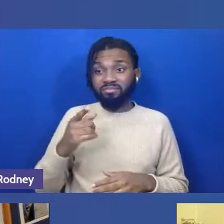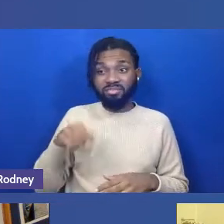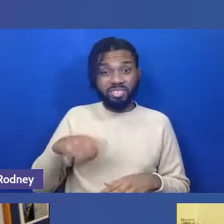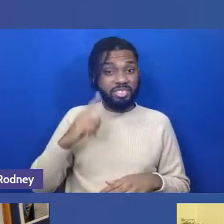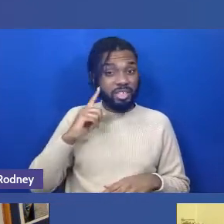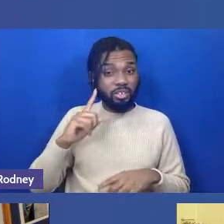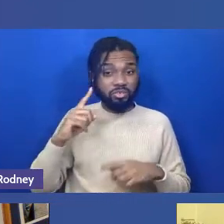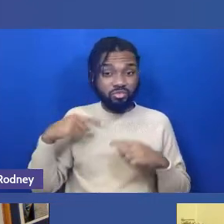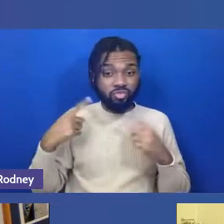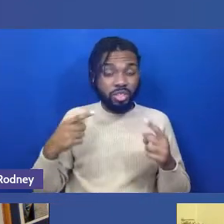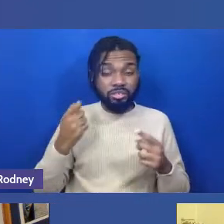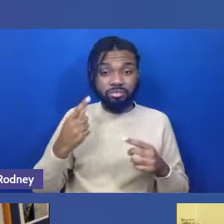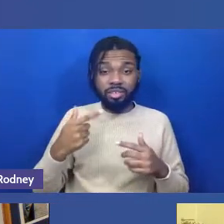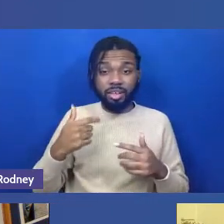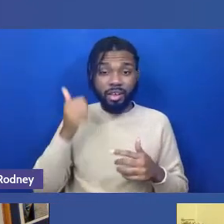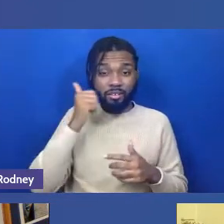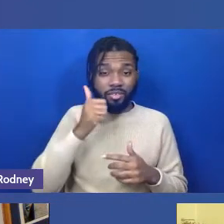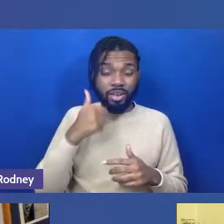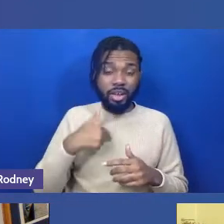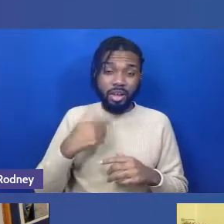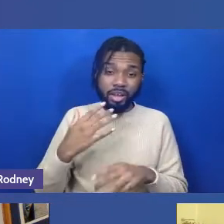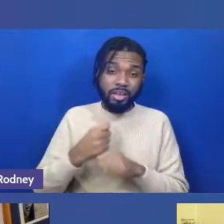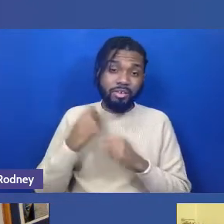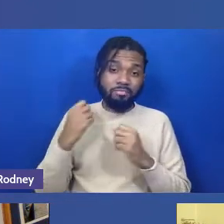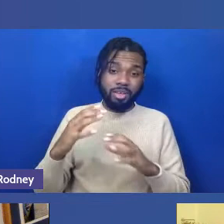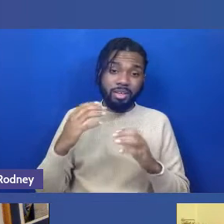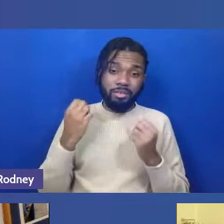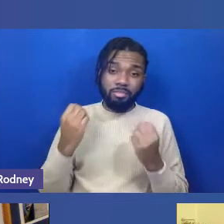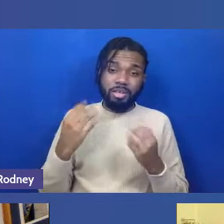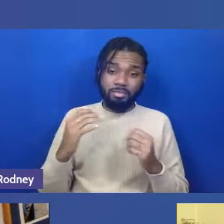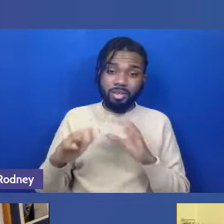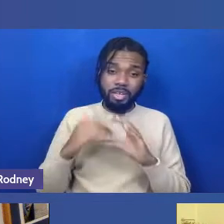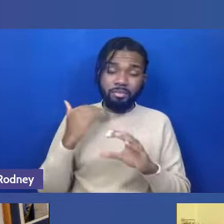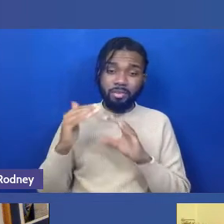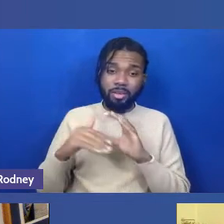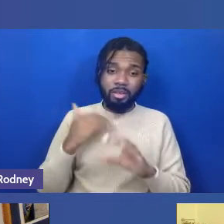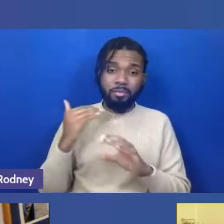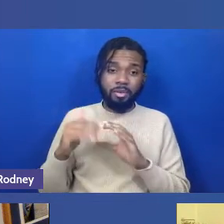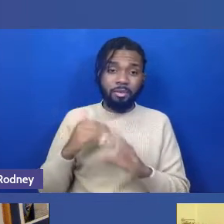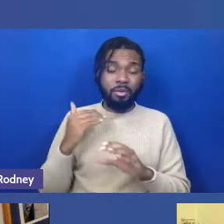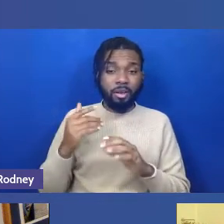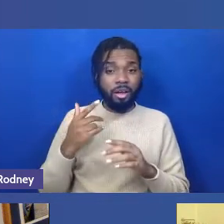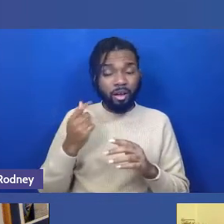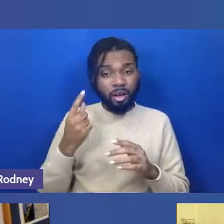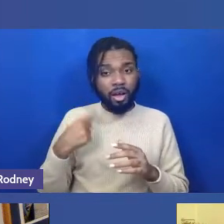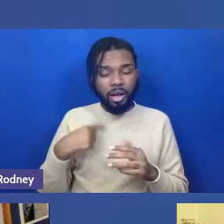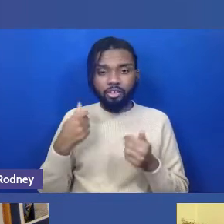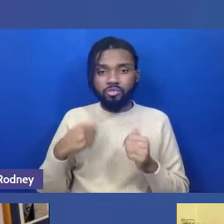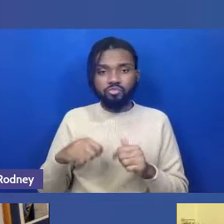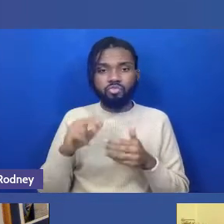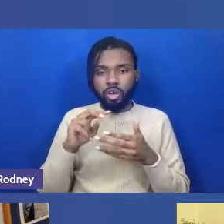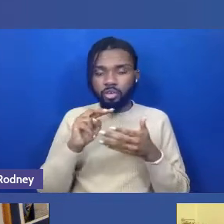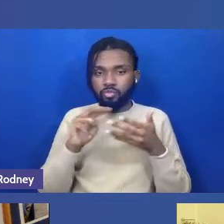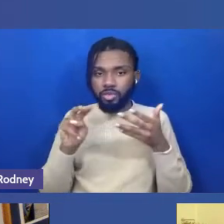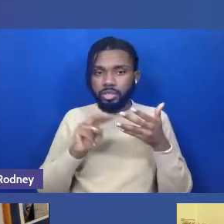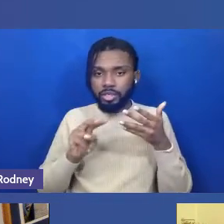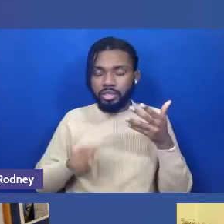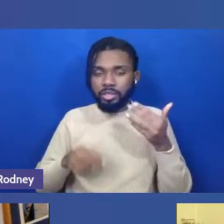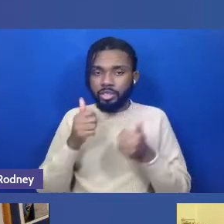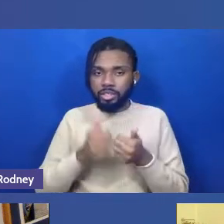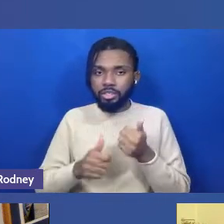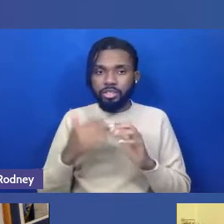so many emails per day about those, but I really do try to look at every one of them before I delete them.